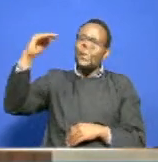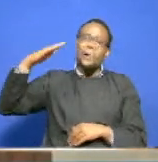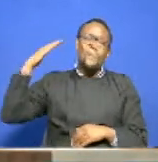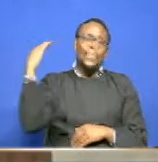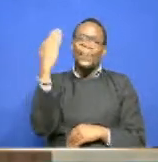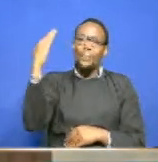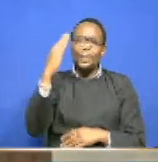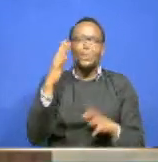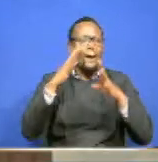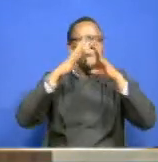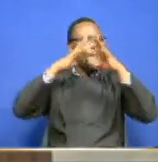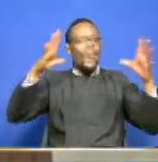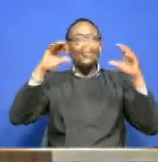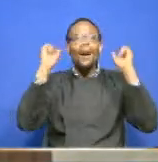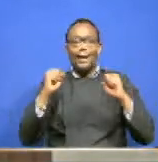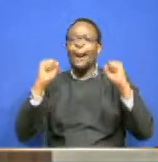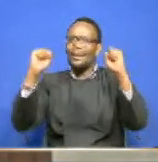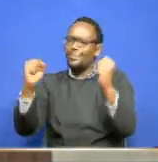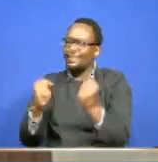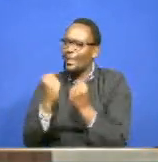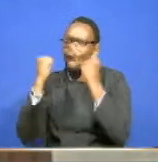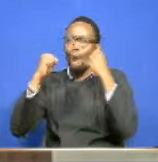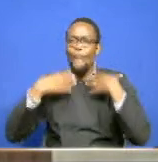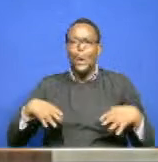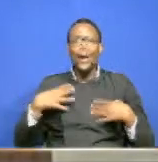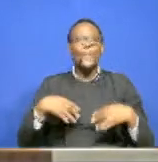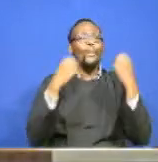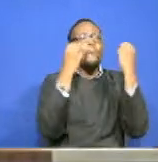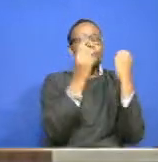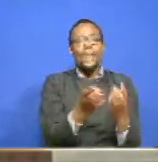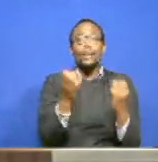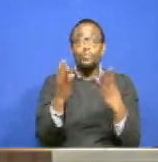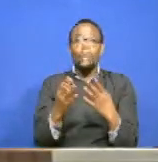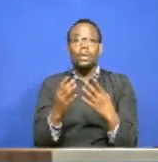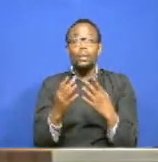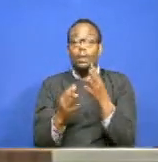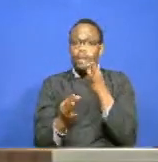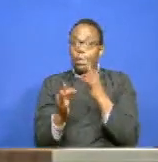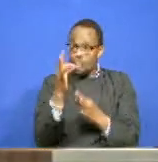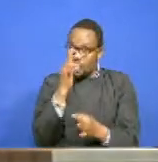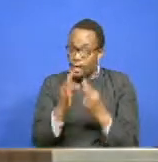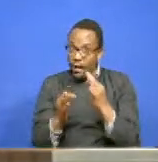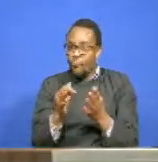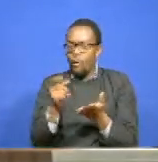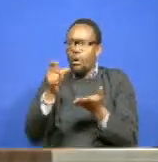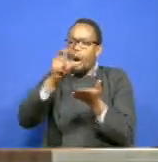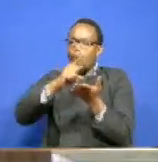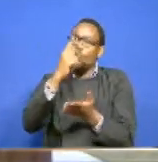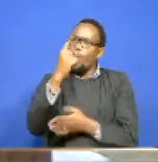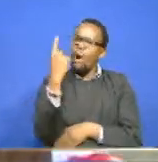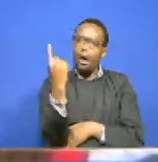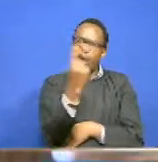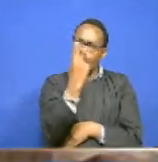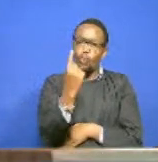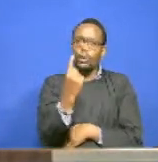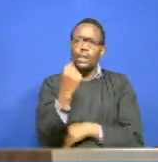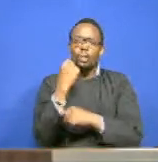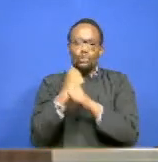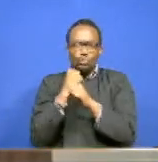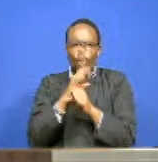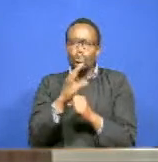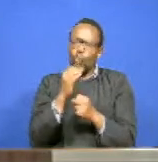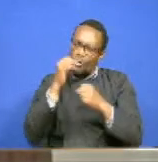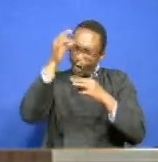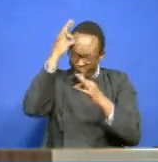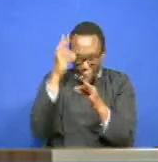who led many souls to God. When you only produce an extra more with the talents God has given you,